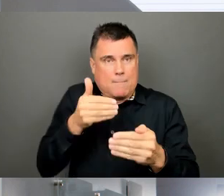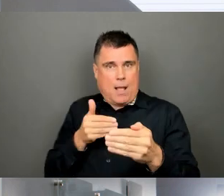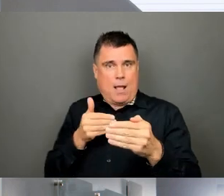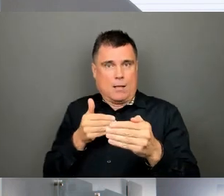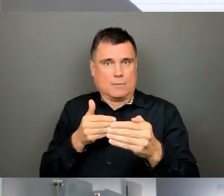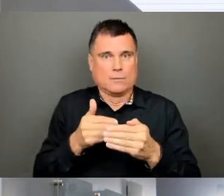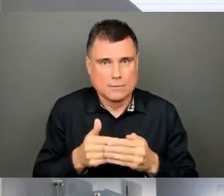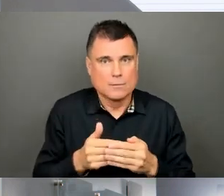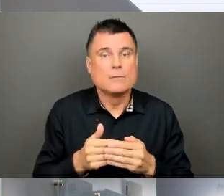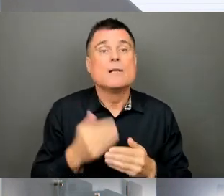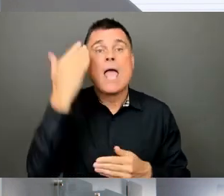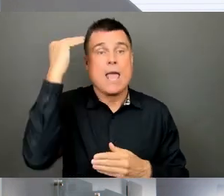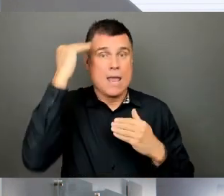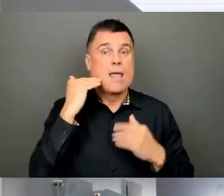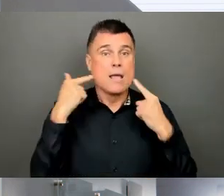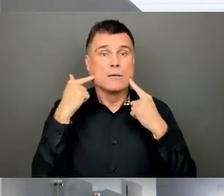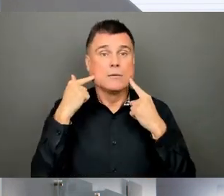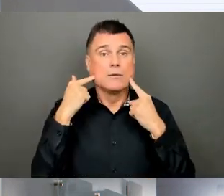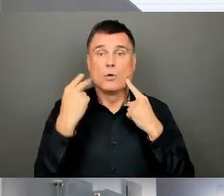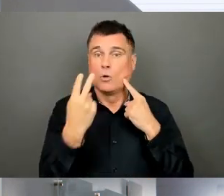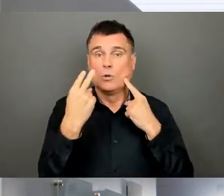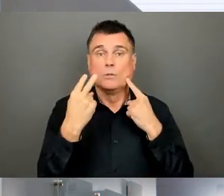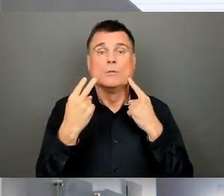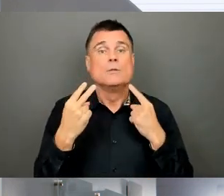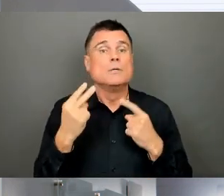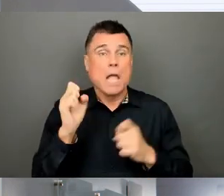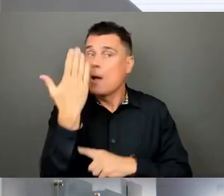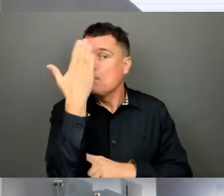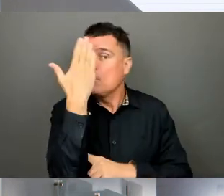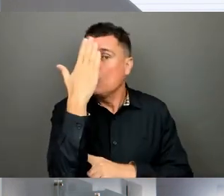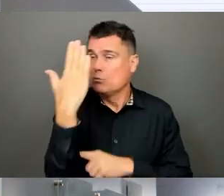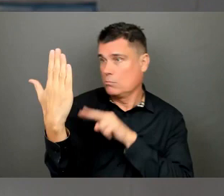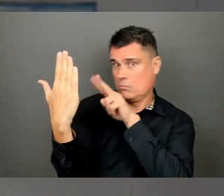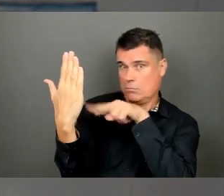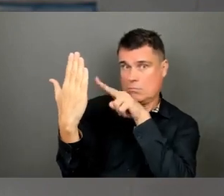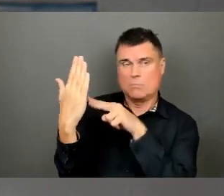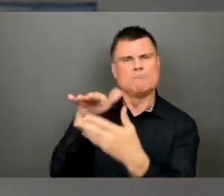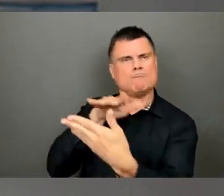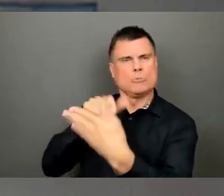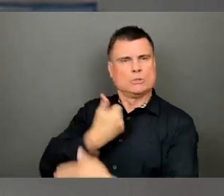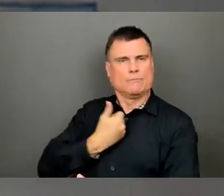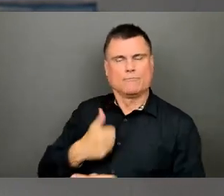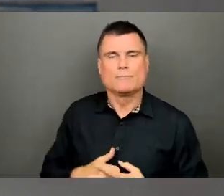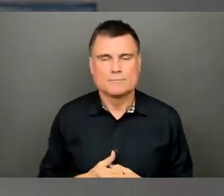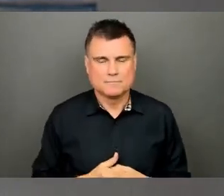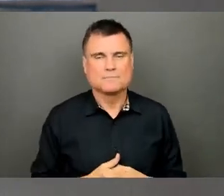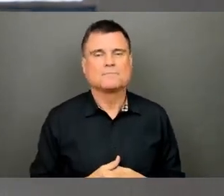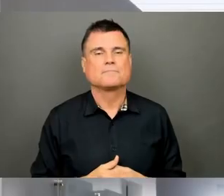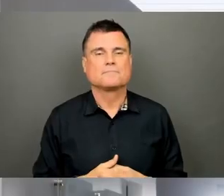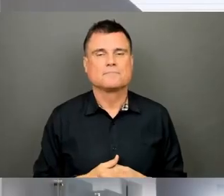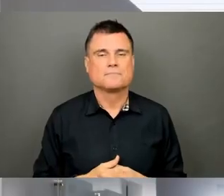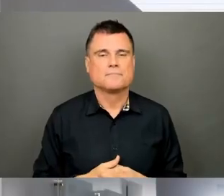on. So if you have a mirror at home, it may help to use that as a reference point. But basically what we want to do is we want to imagine